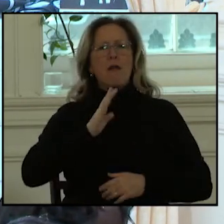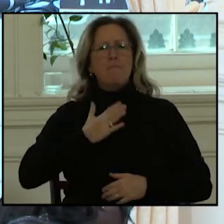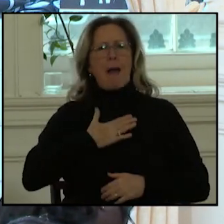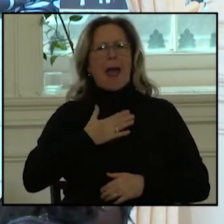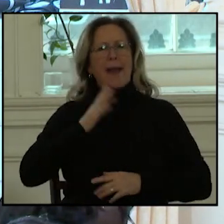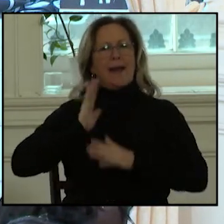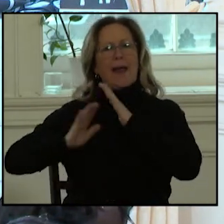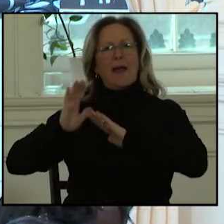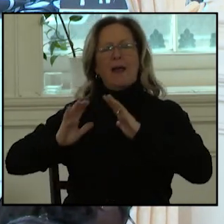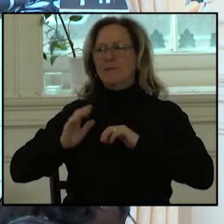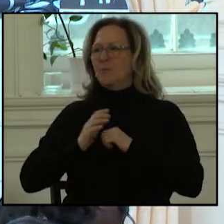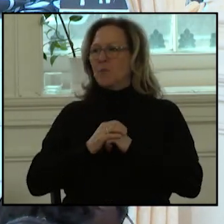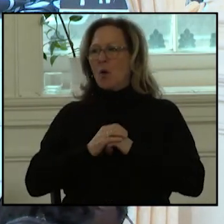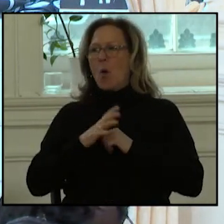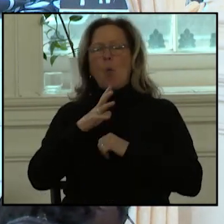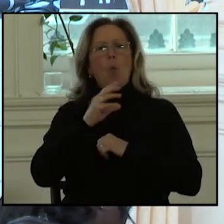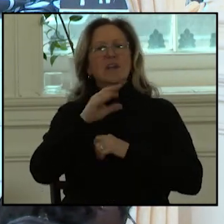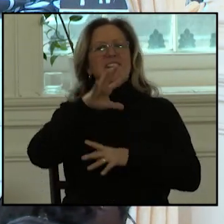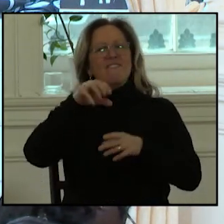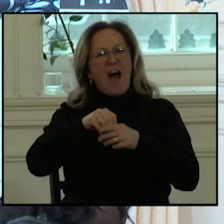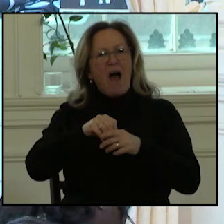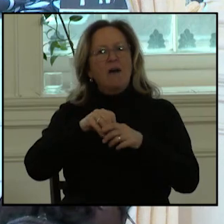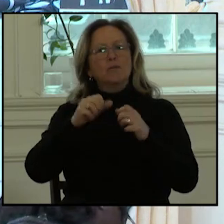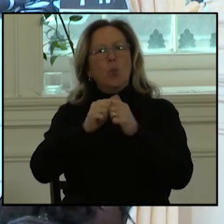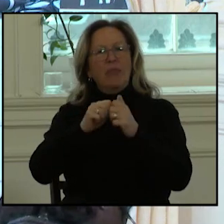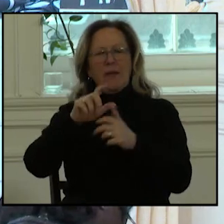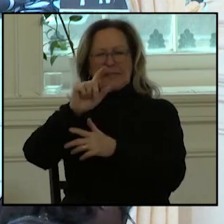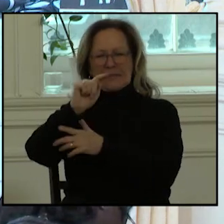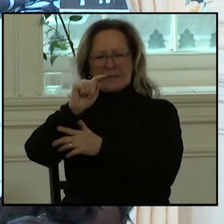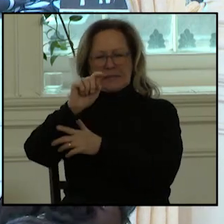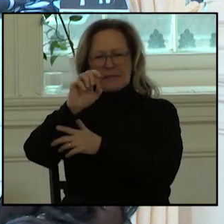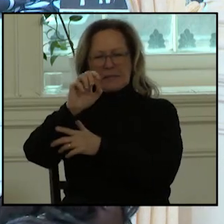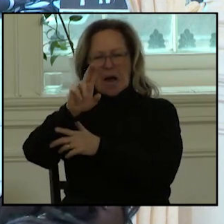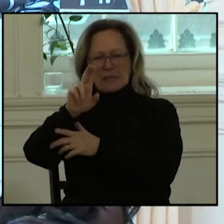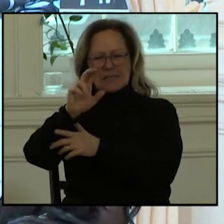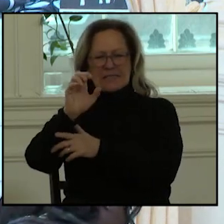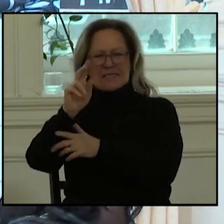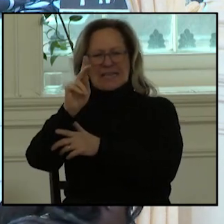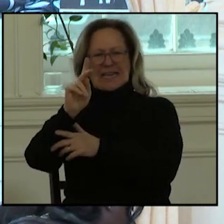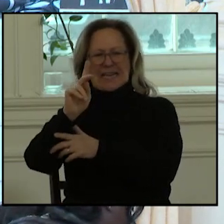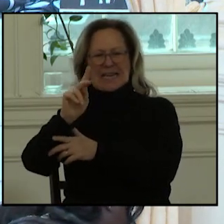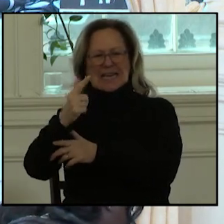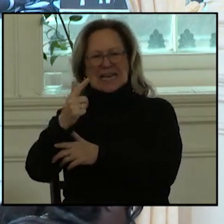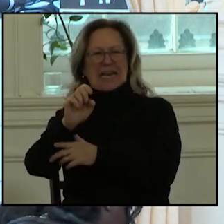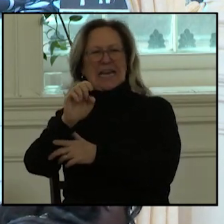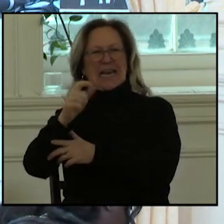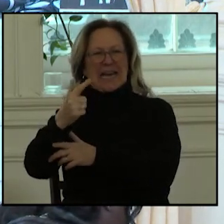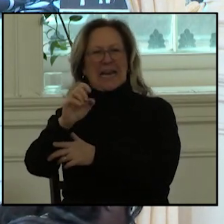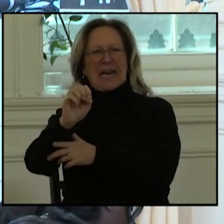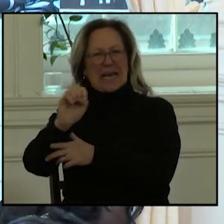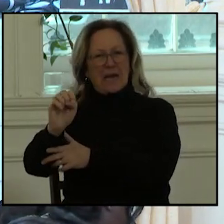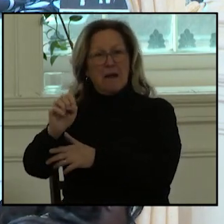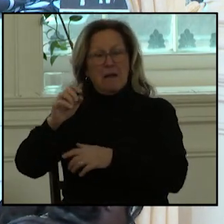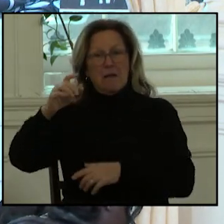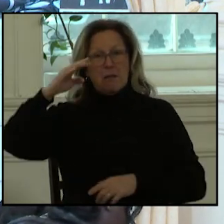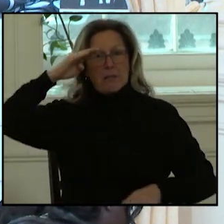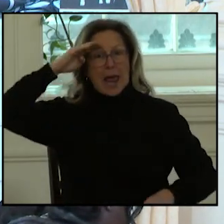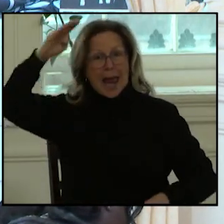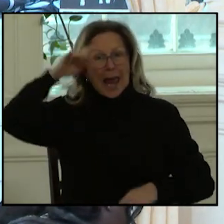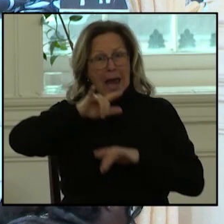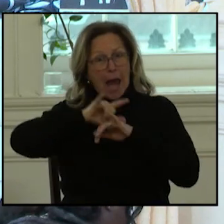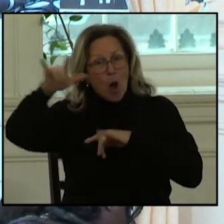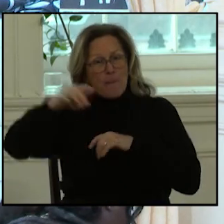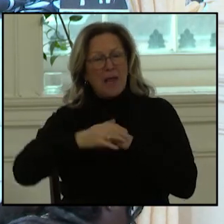folks? Tuskegee Airmen. Where do I go to get more about this from my people? And